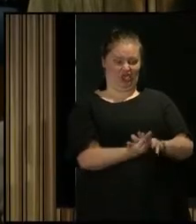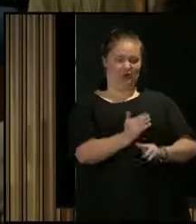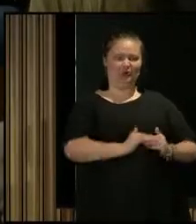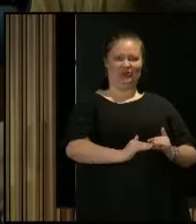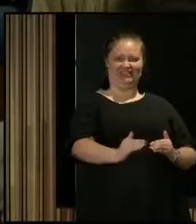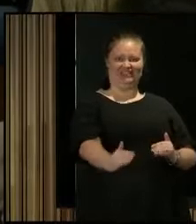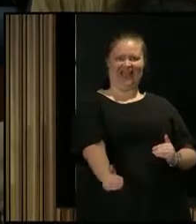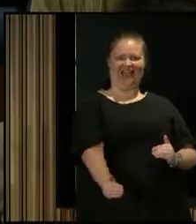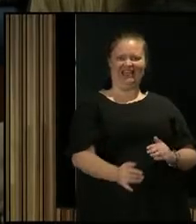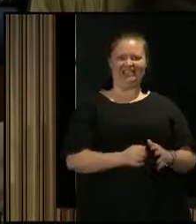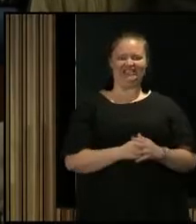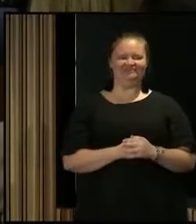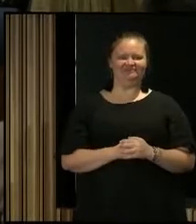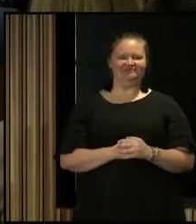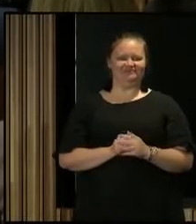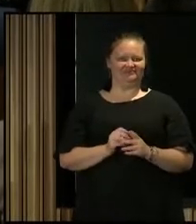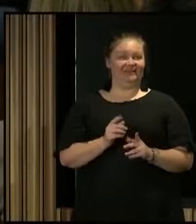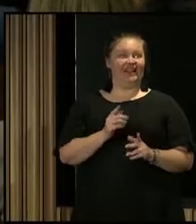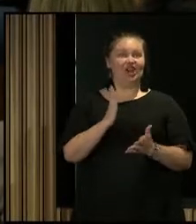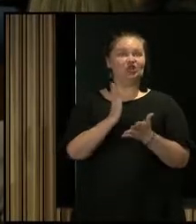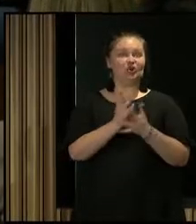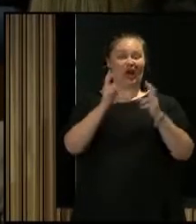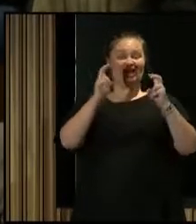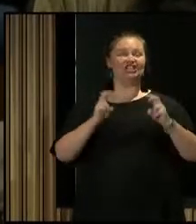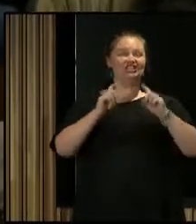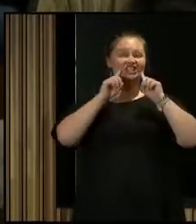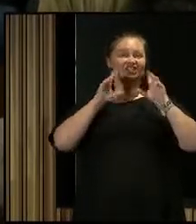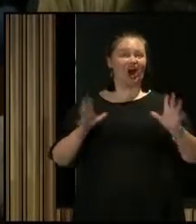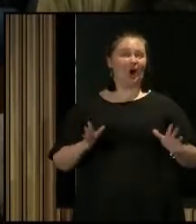Oh. It was a literal shit show.